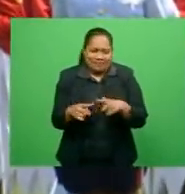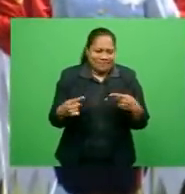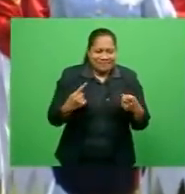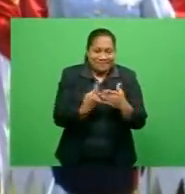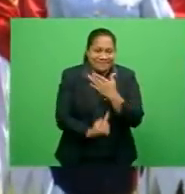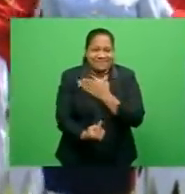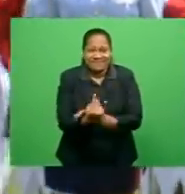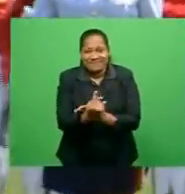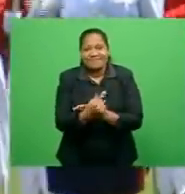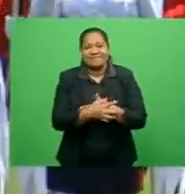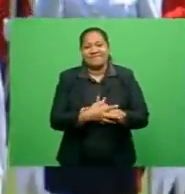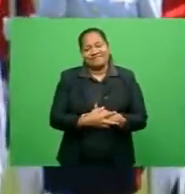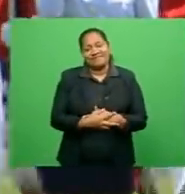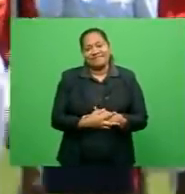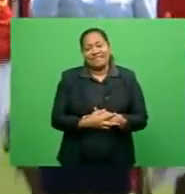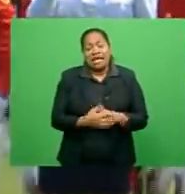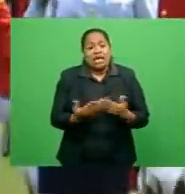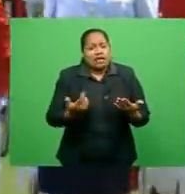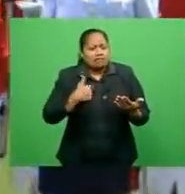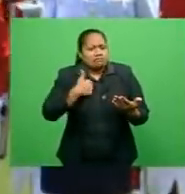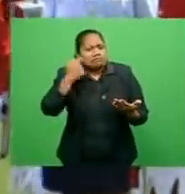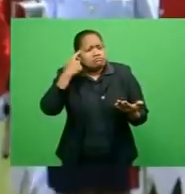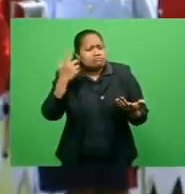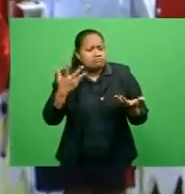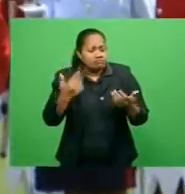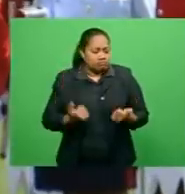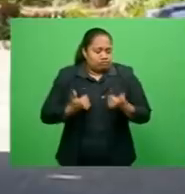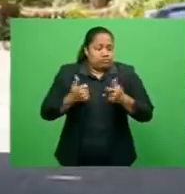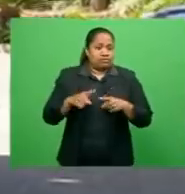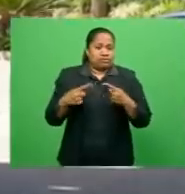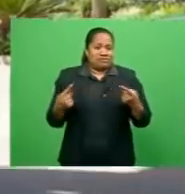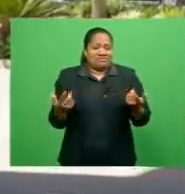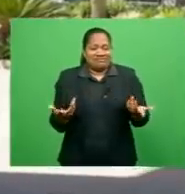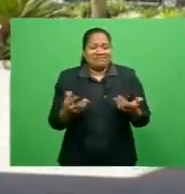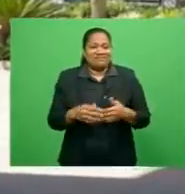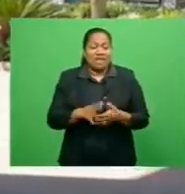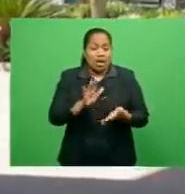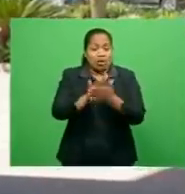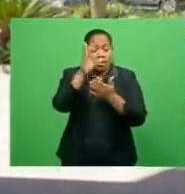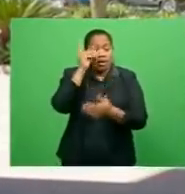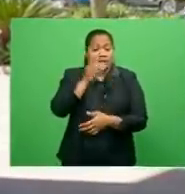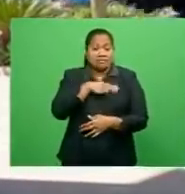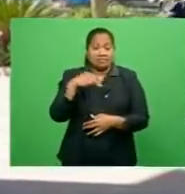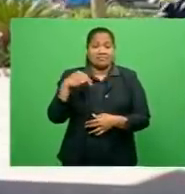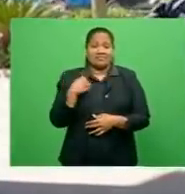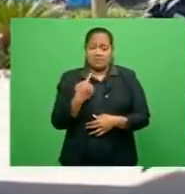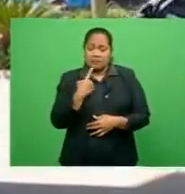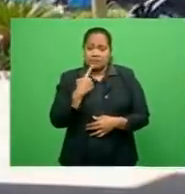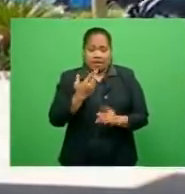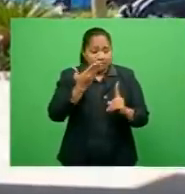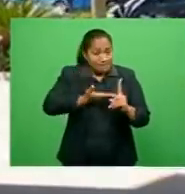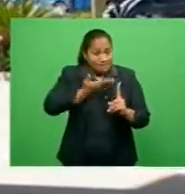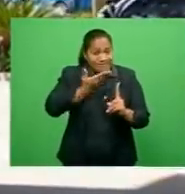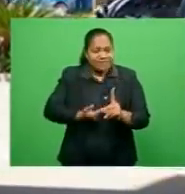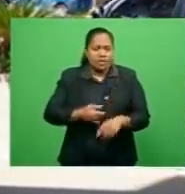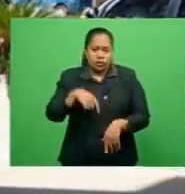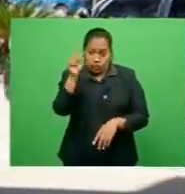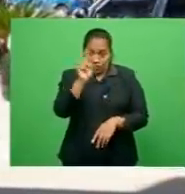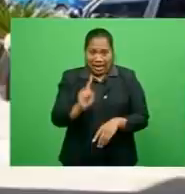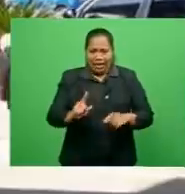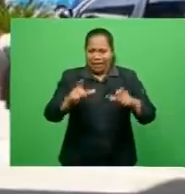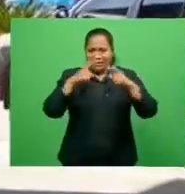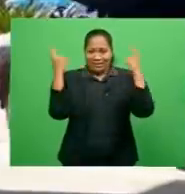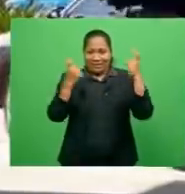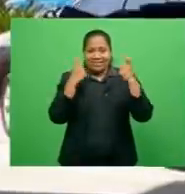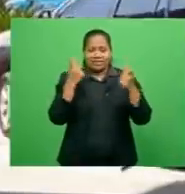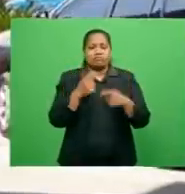and and I think that's the amazing thing about it. Education Minister Rosie Akbar says the significance of today's celebration